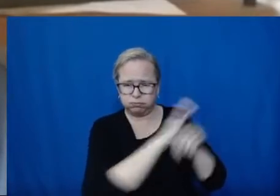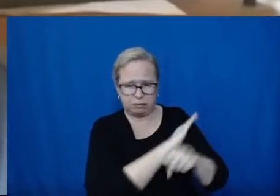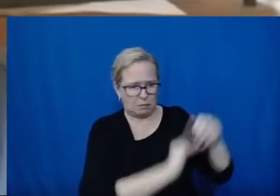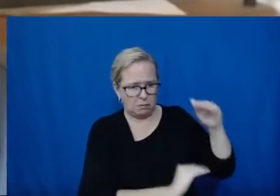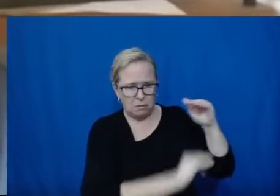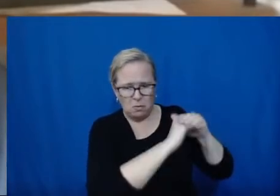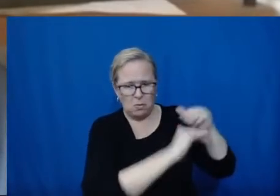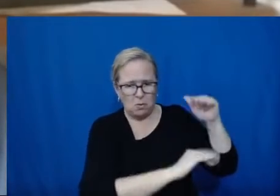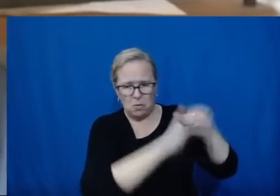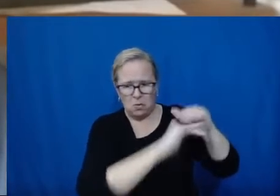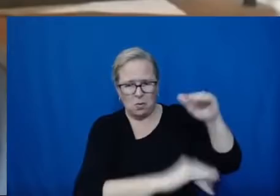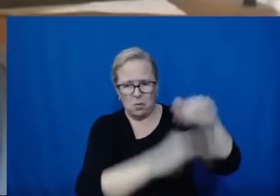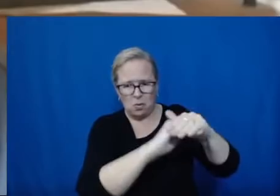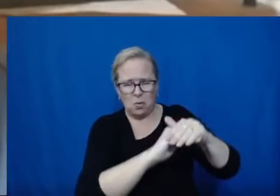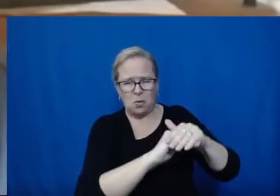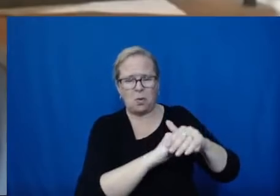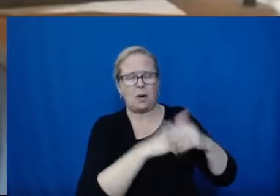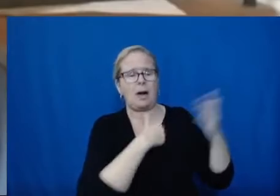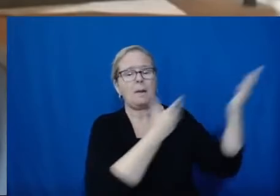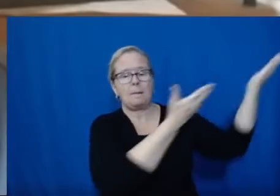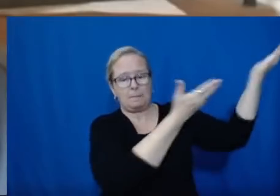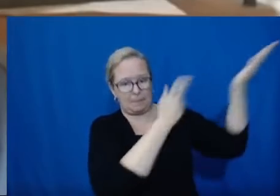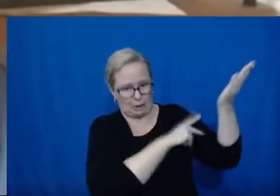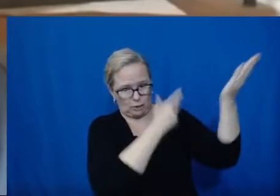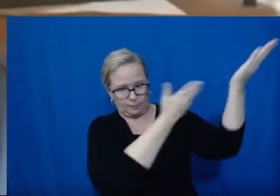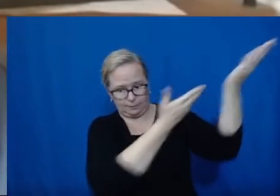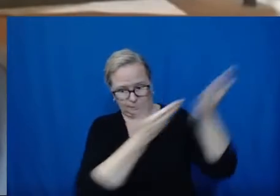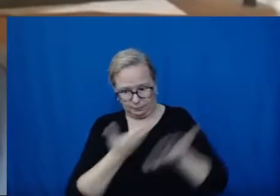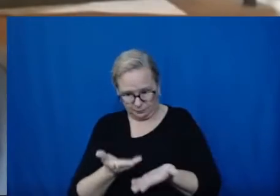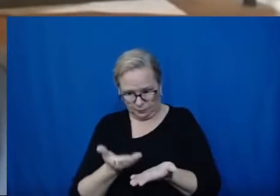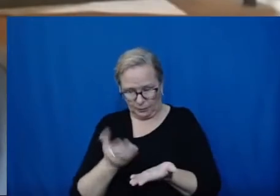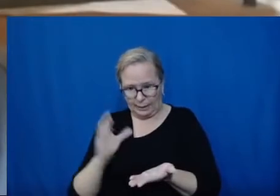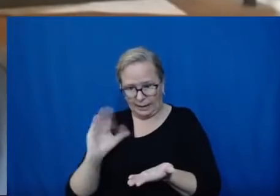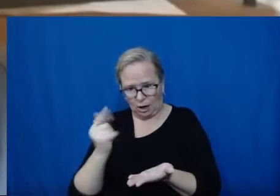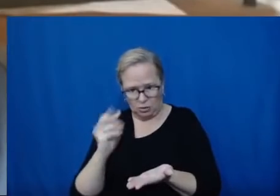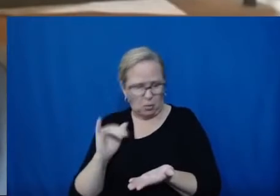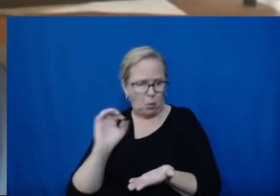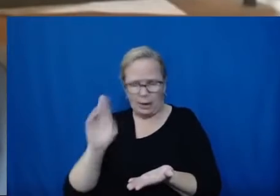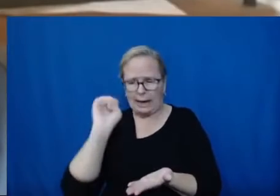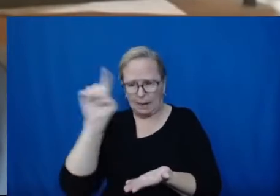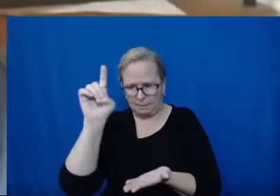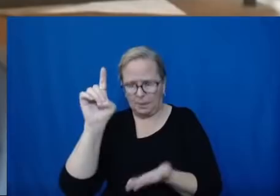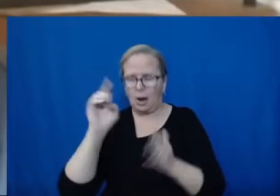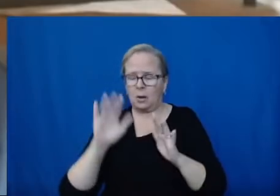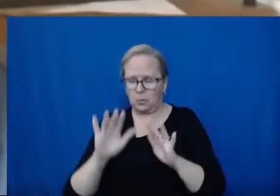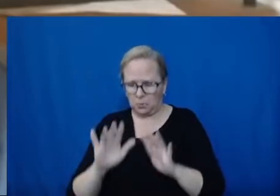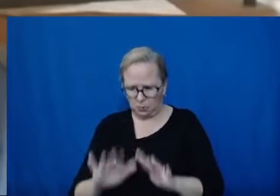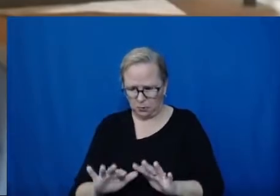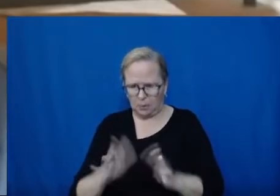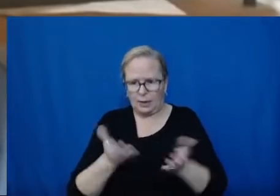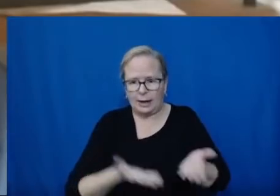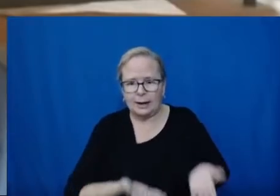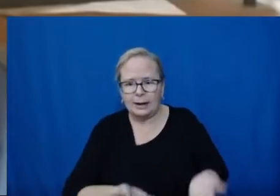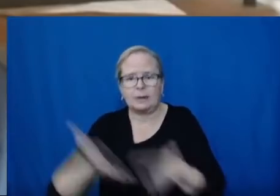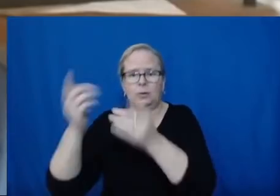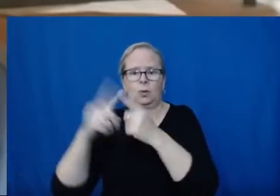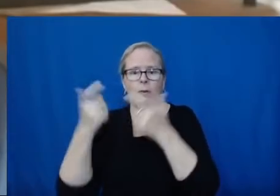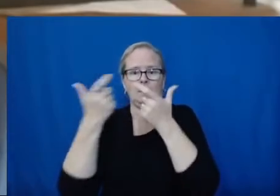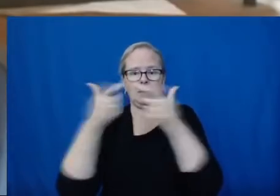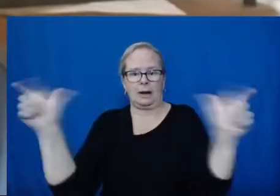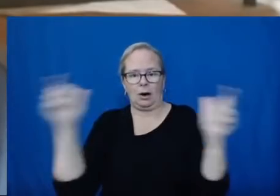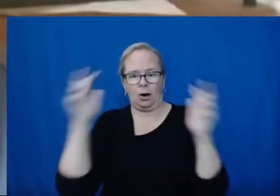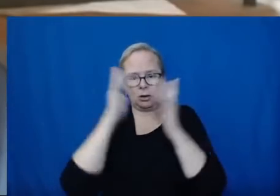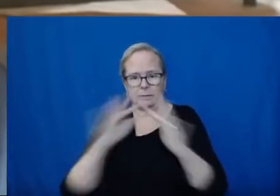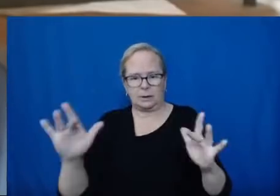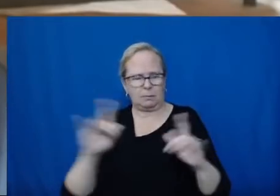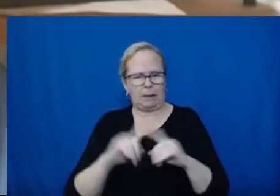stabilize patients and send out to a bigger center, Grand Prairie or Edmonton for the northern sites. It used to be easy to get an accepting bed and a healthcare team, but each day